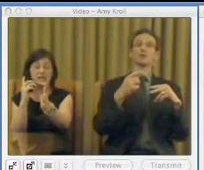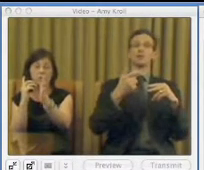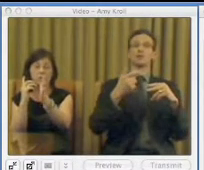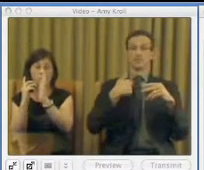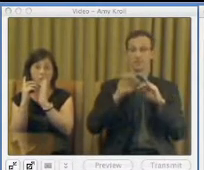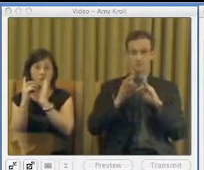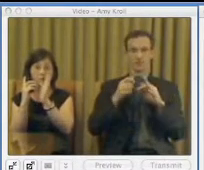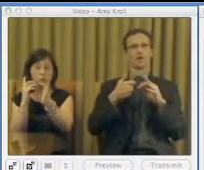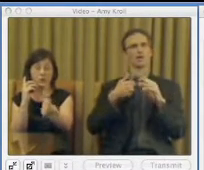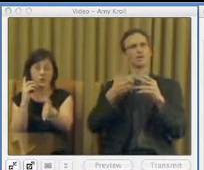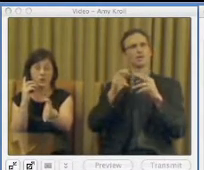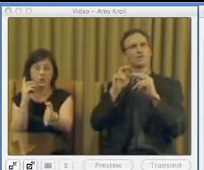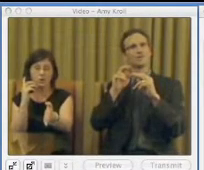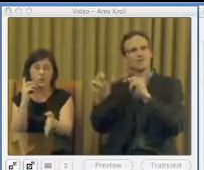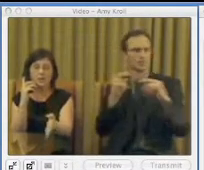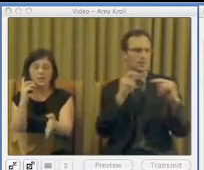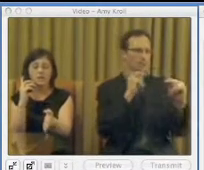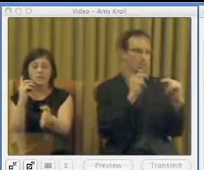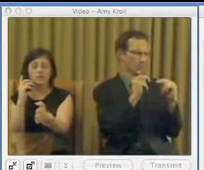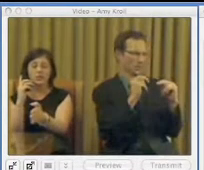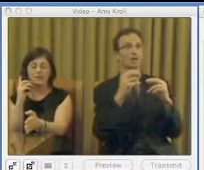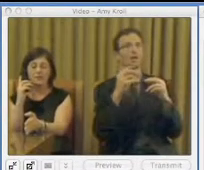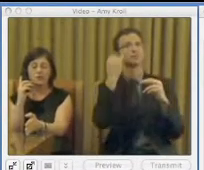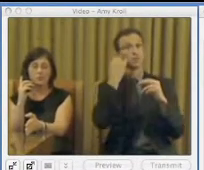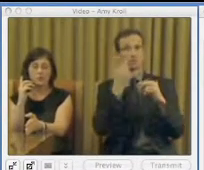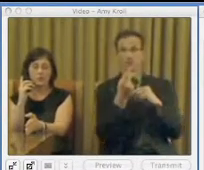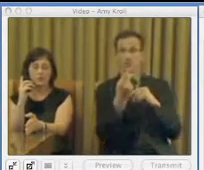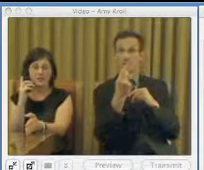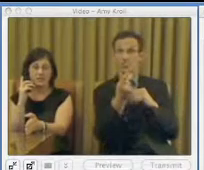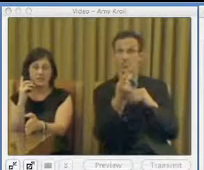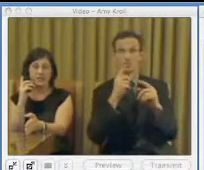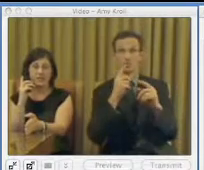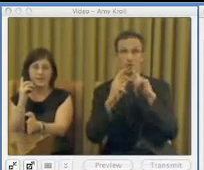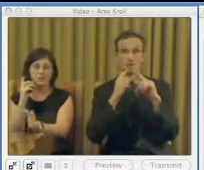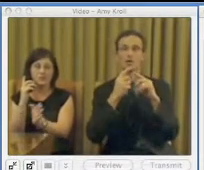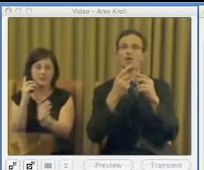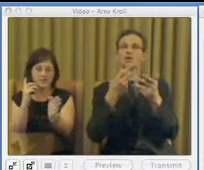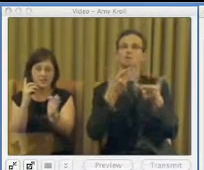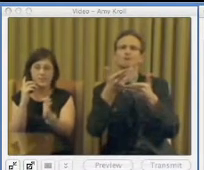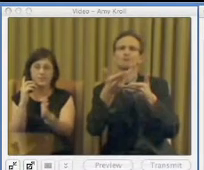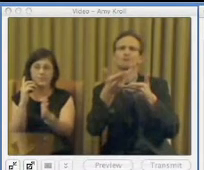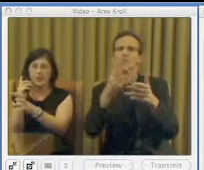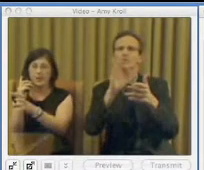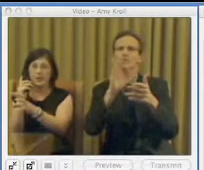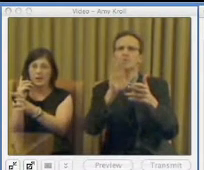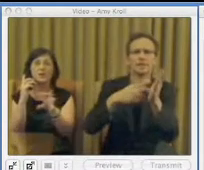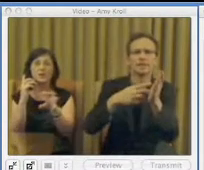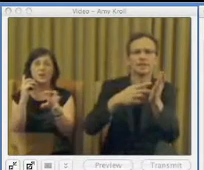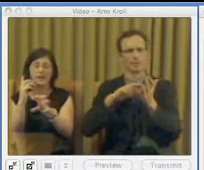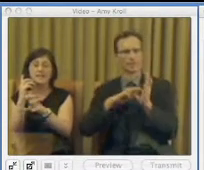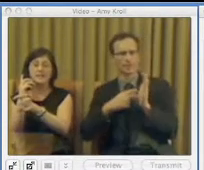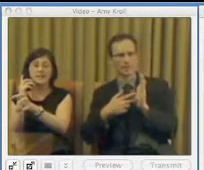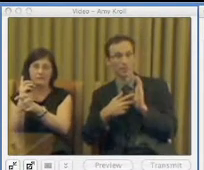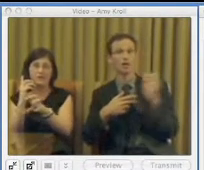So you're negotiating meaning with the person you're talking to. So when you have an interpreter present, the interpreter is